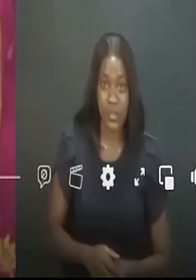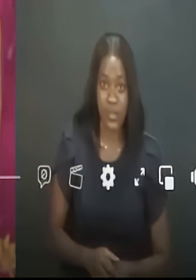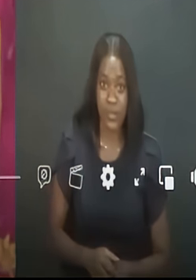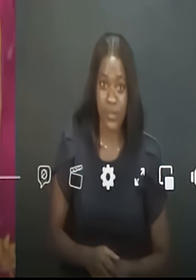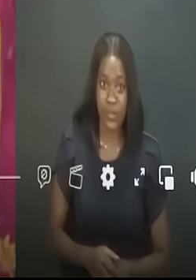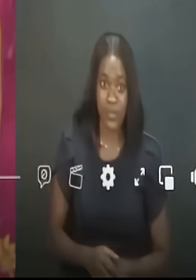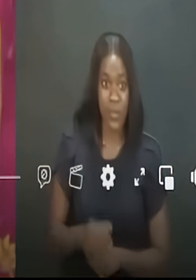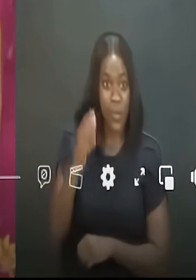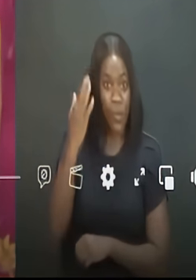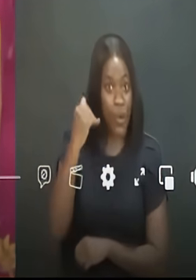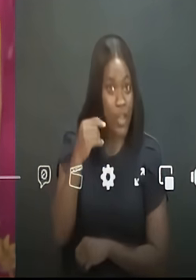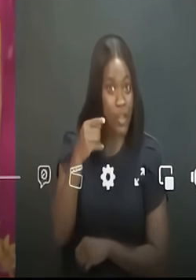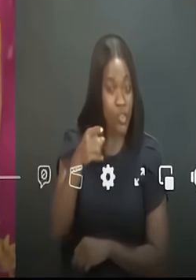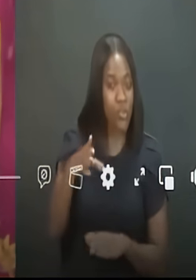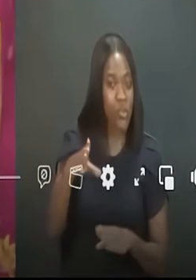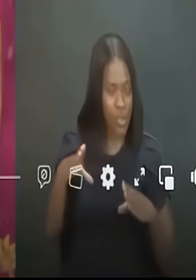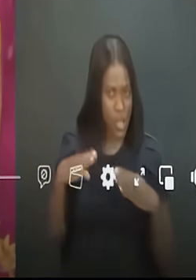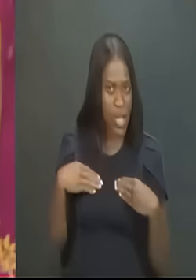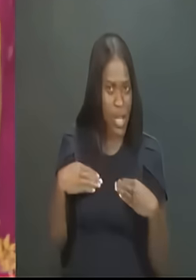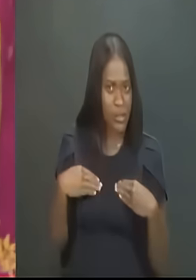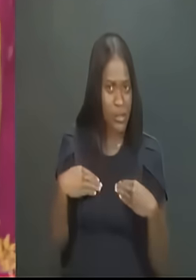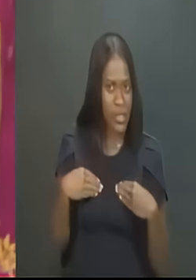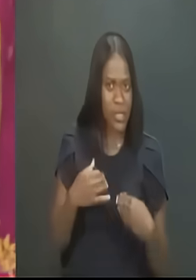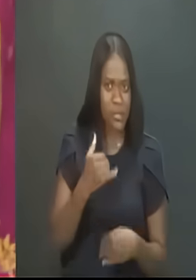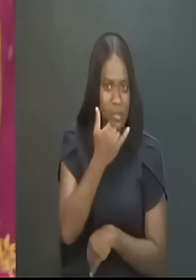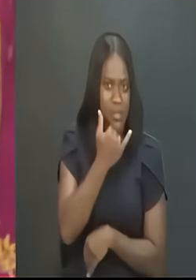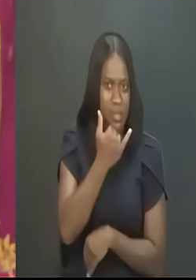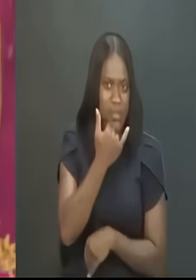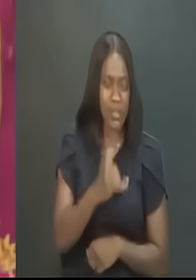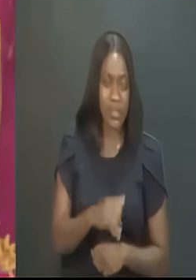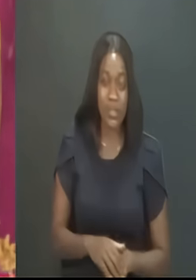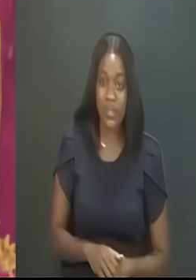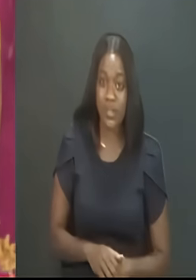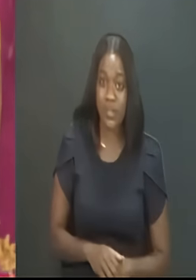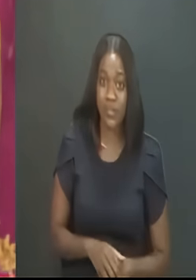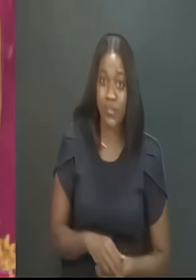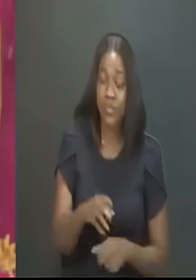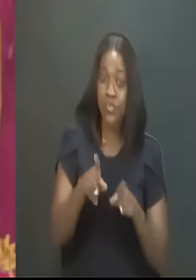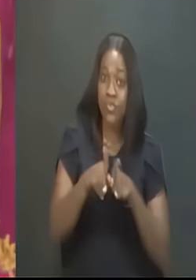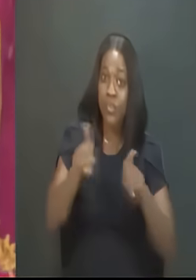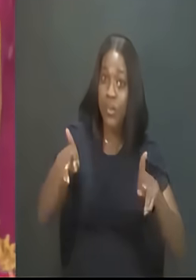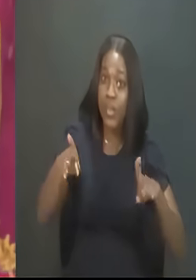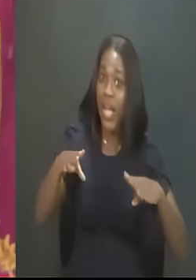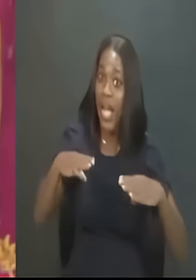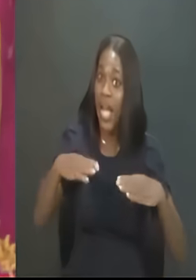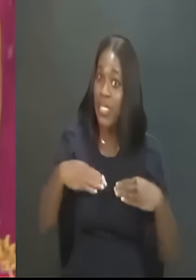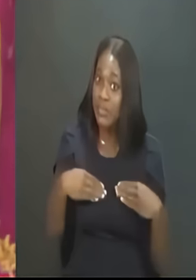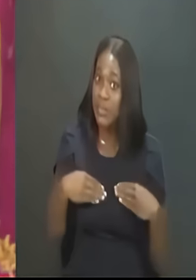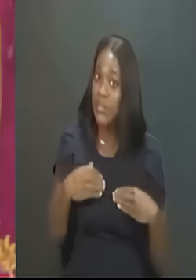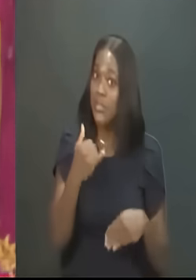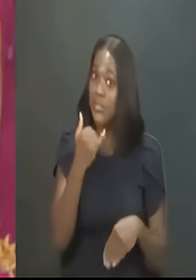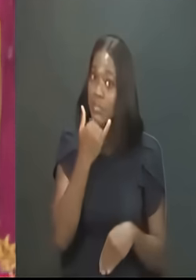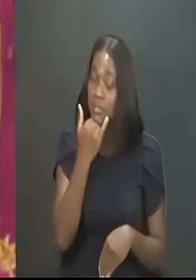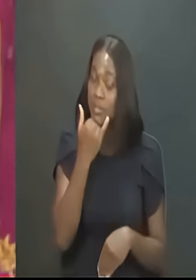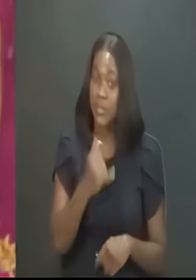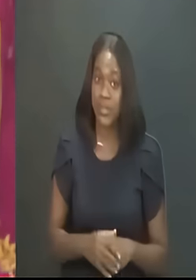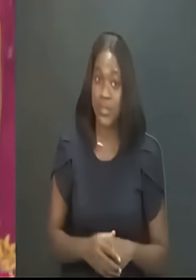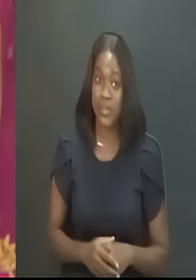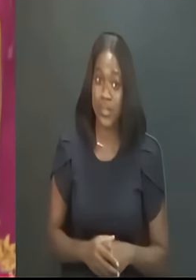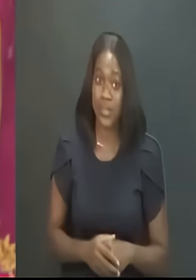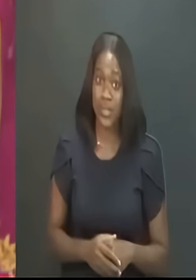admitting crimes. You were publicly admitting the commission of crimes in